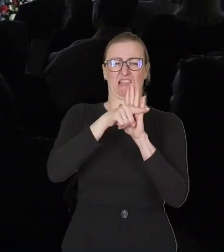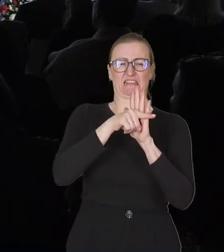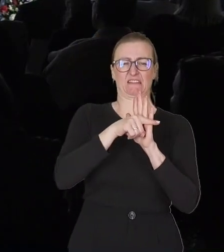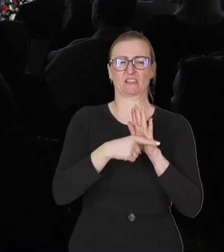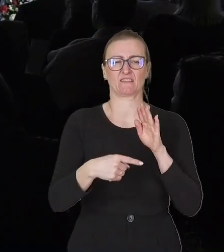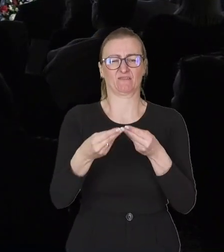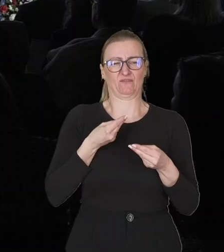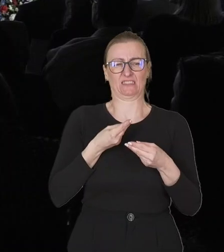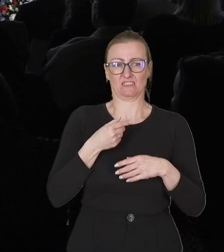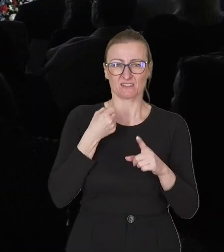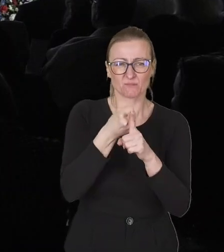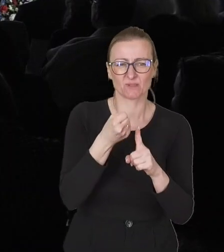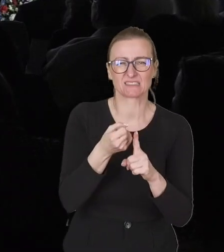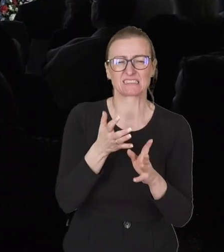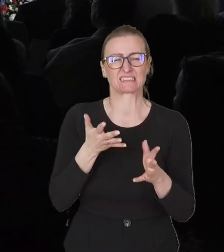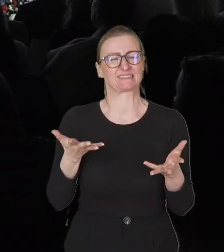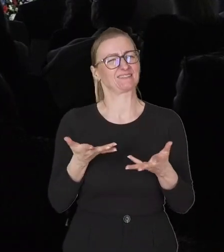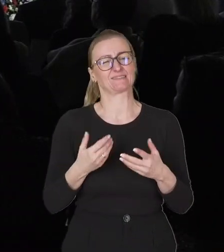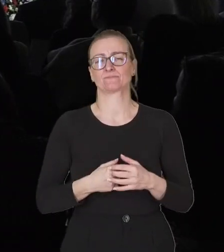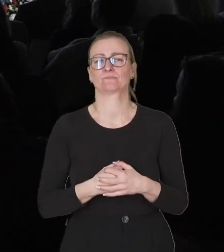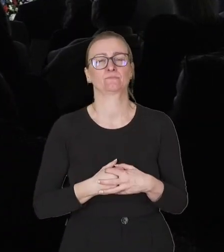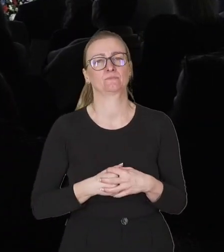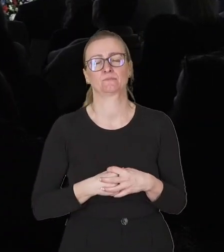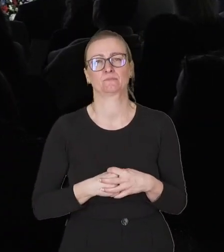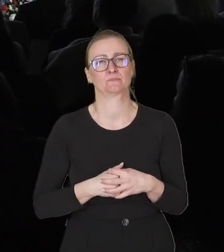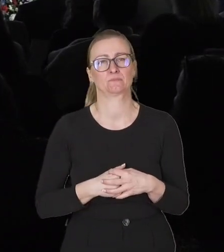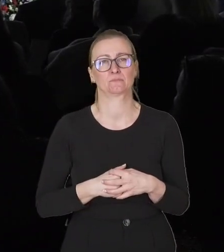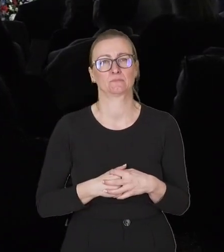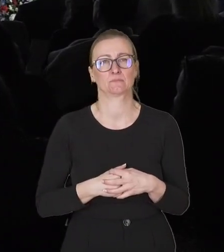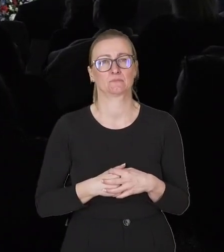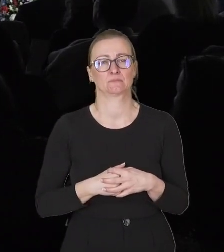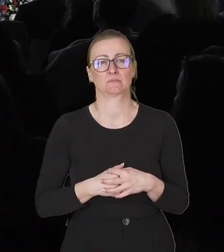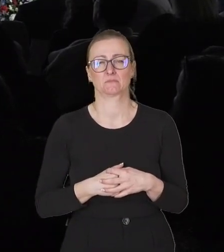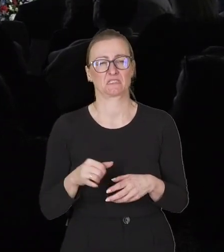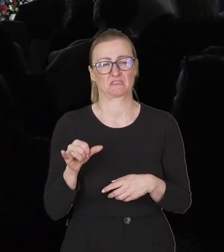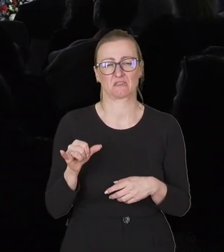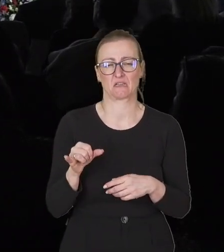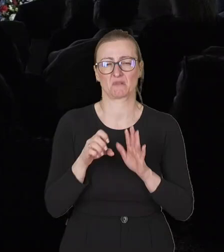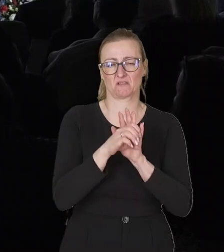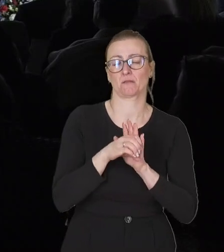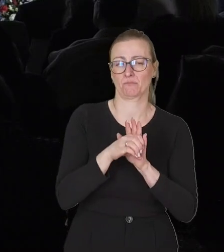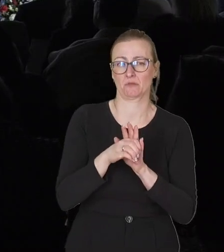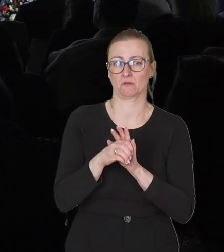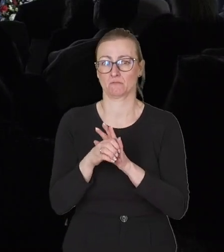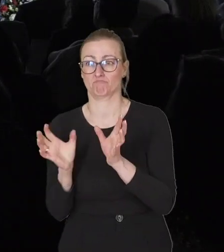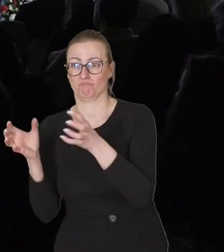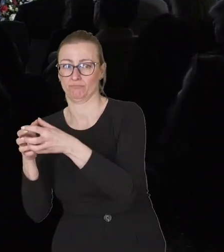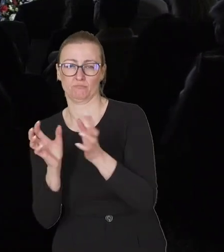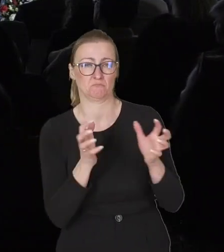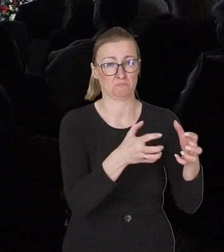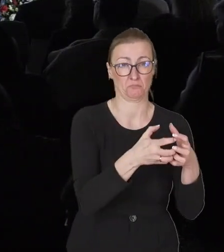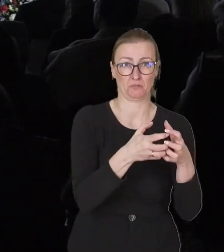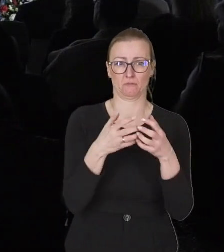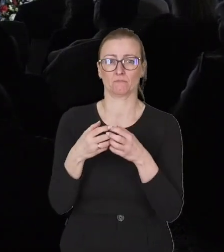additional intra-regional or inter-regional tensions and differences, as an impact of the climate